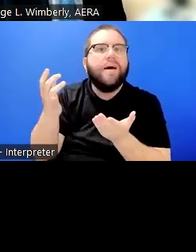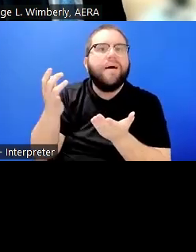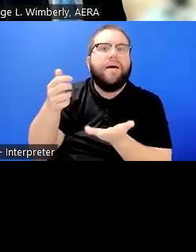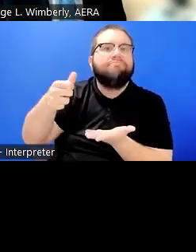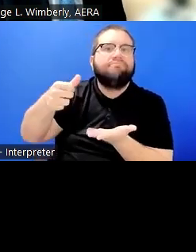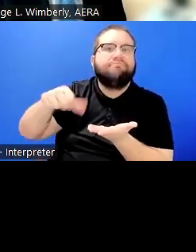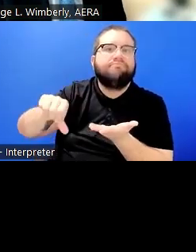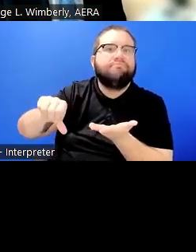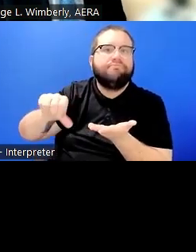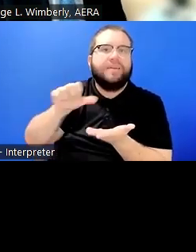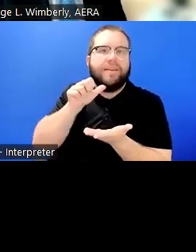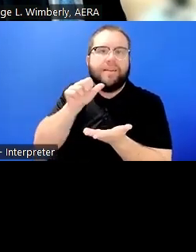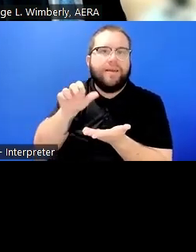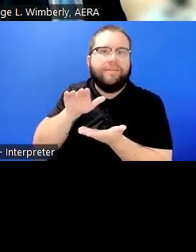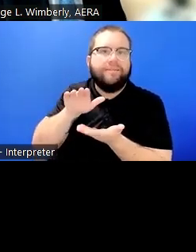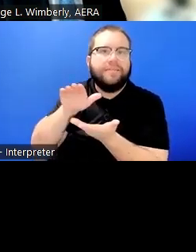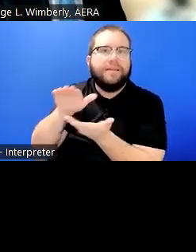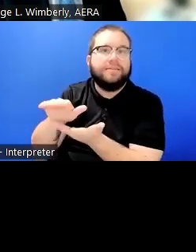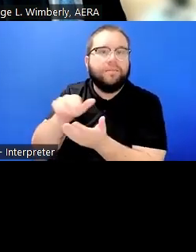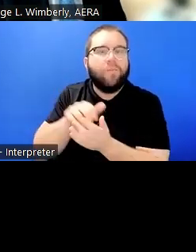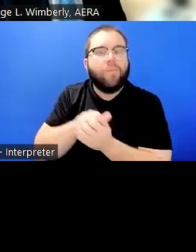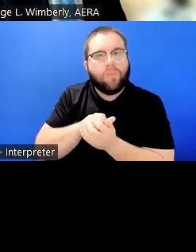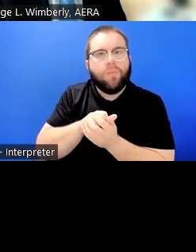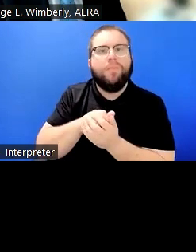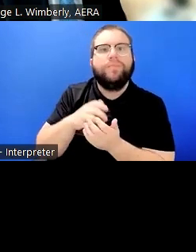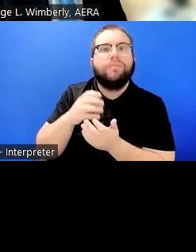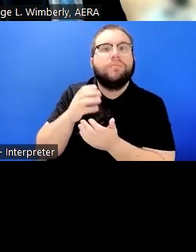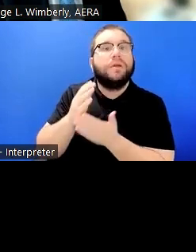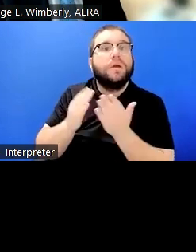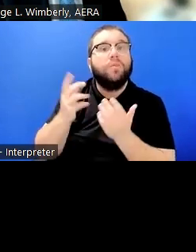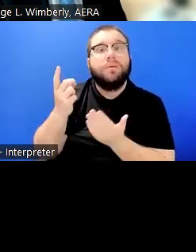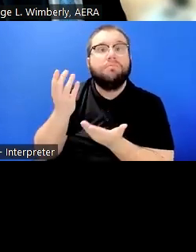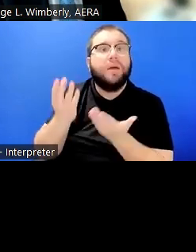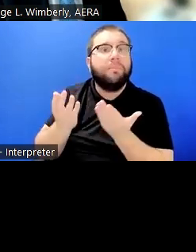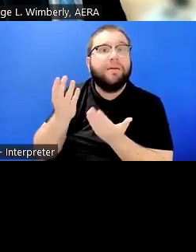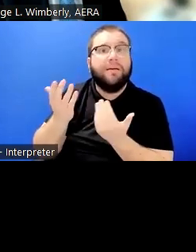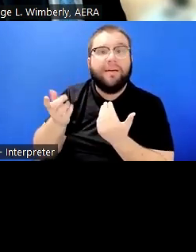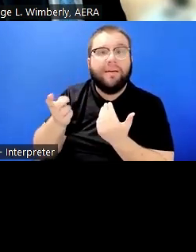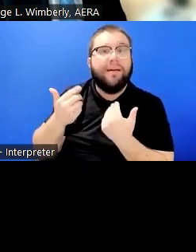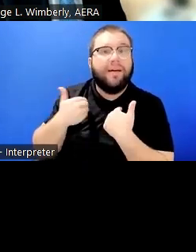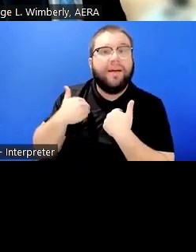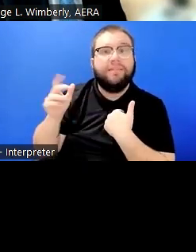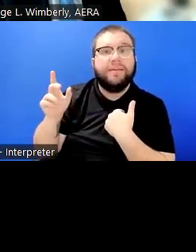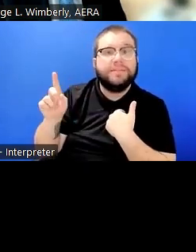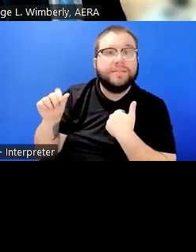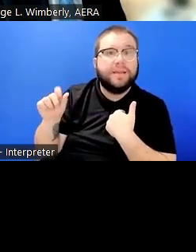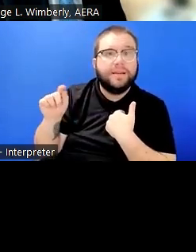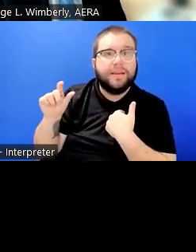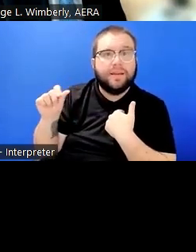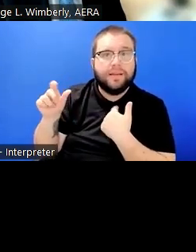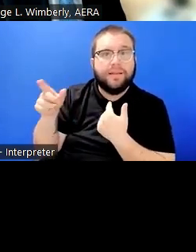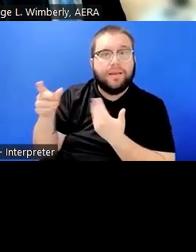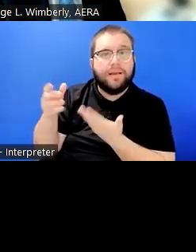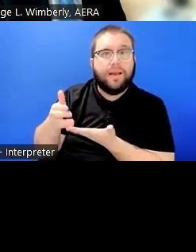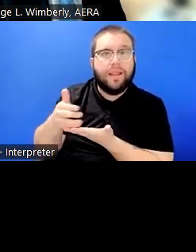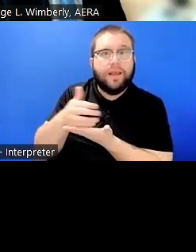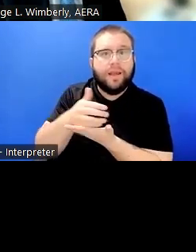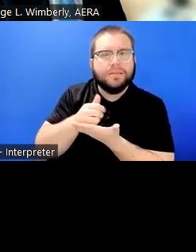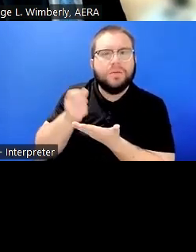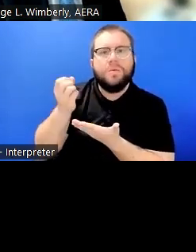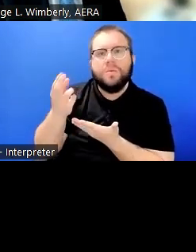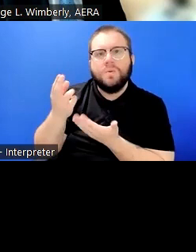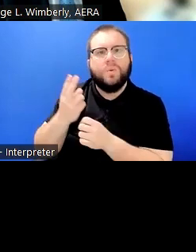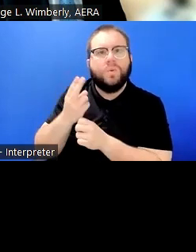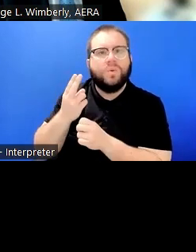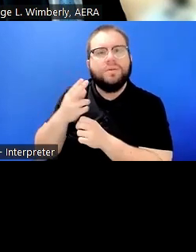that, that someone may have data they've collected or they're using a data set that's doing a secondary analysis,